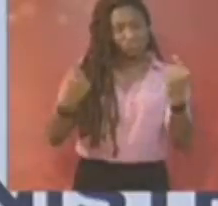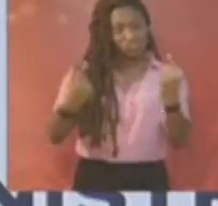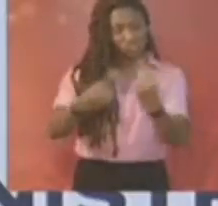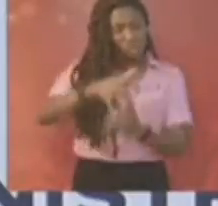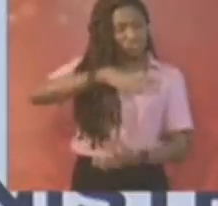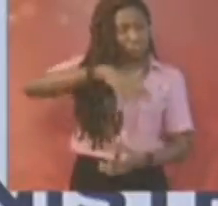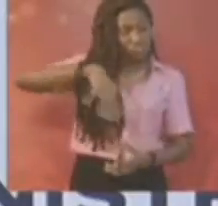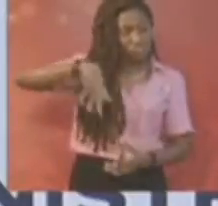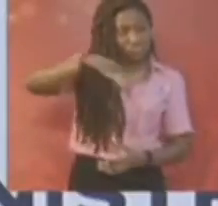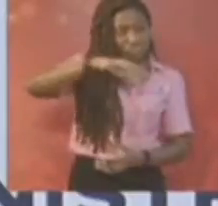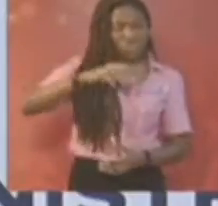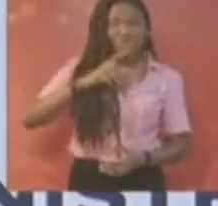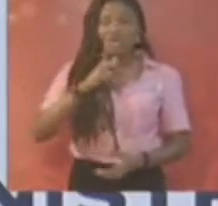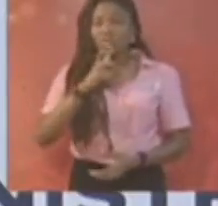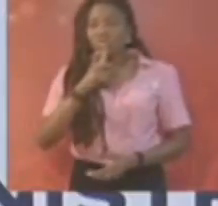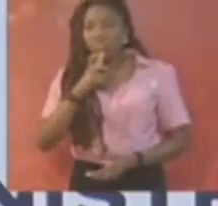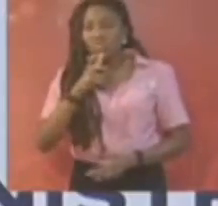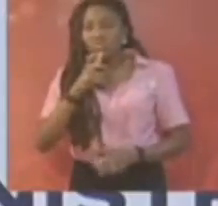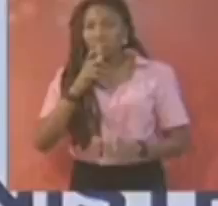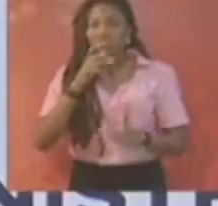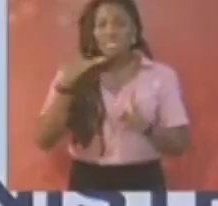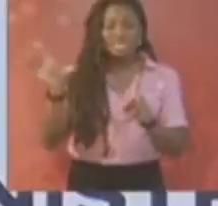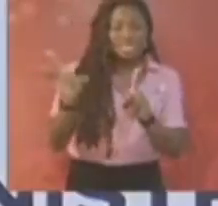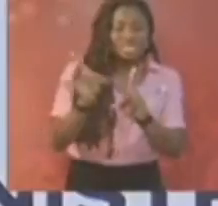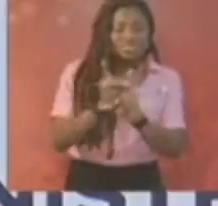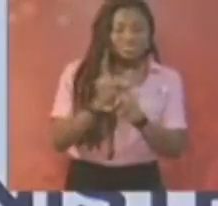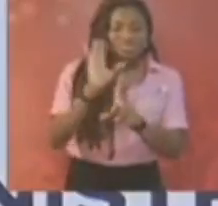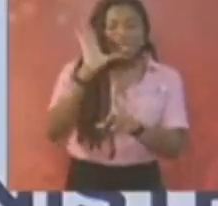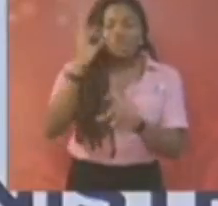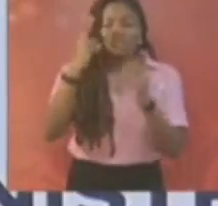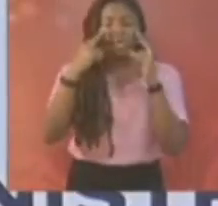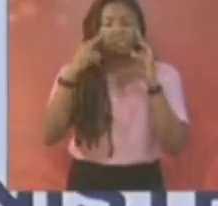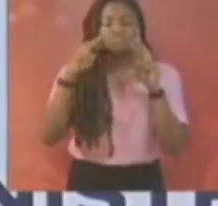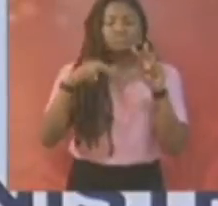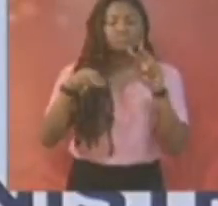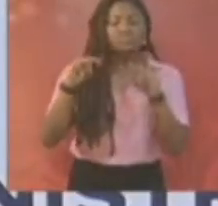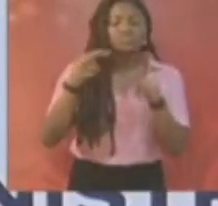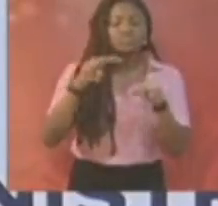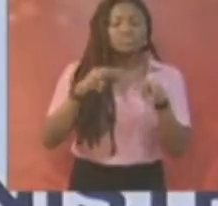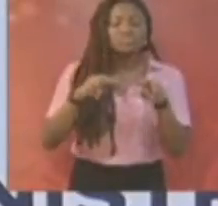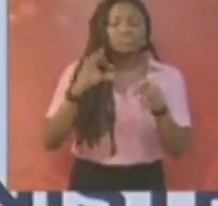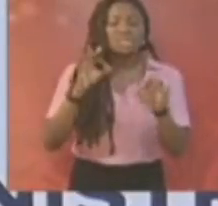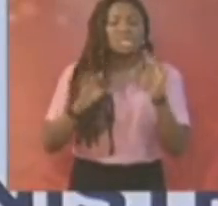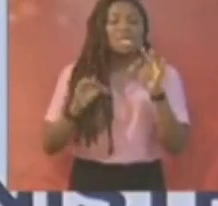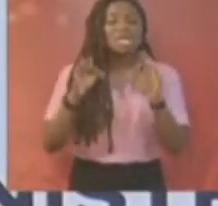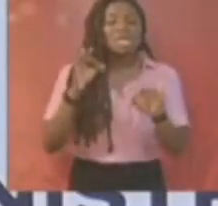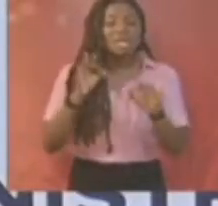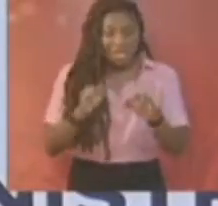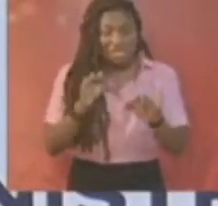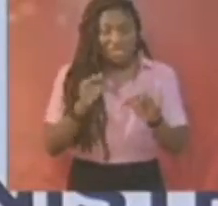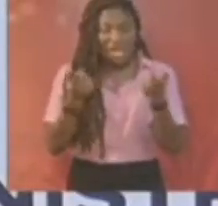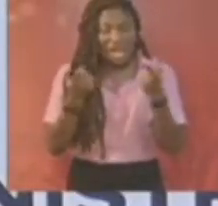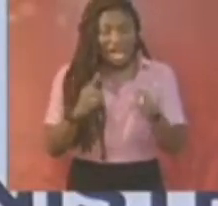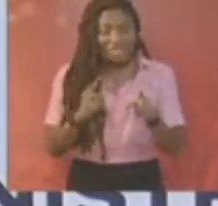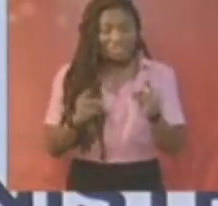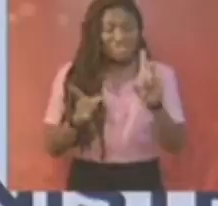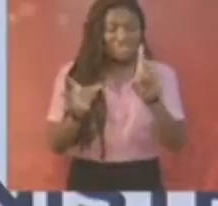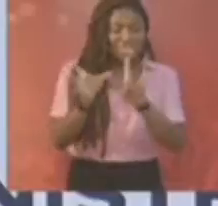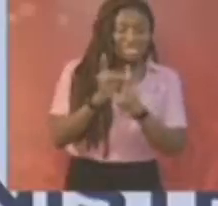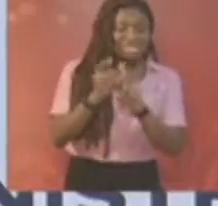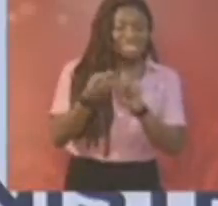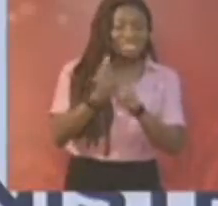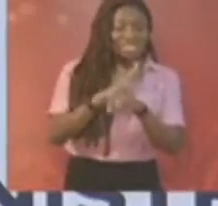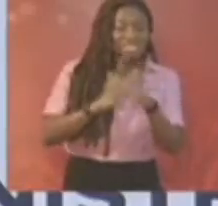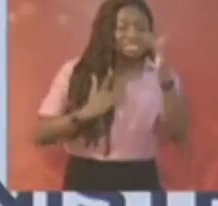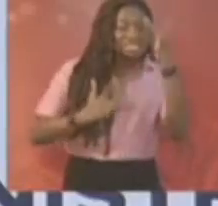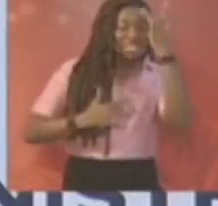exposed and who would be monitored throughout this time period, and the time period would extend back a couple of weeks. So